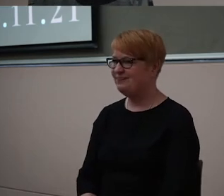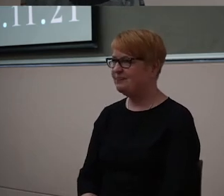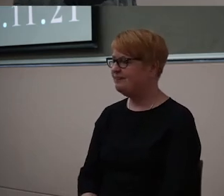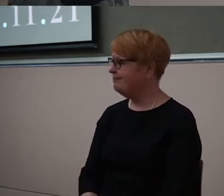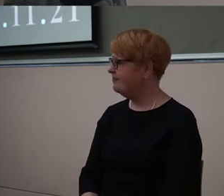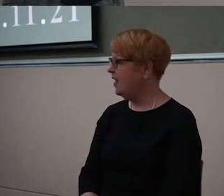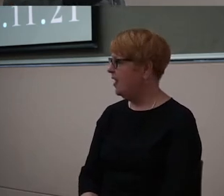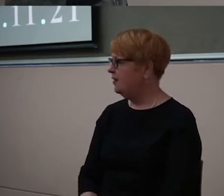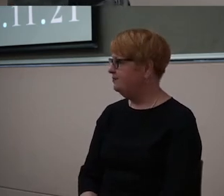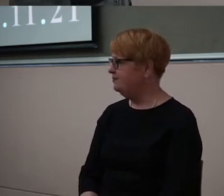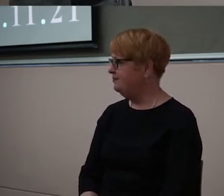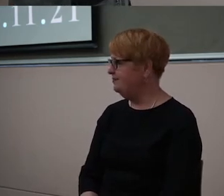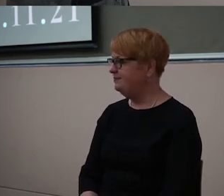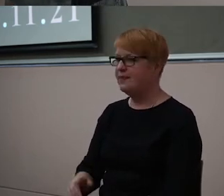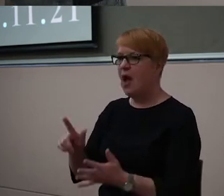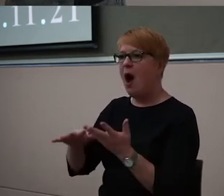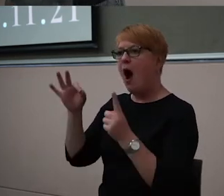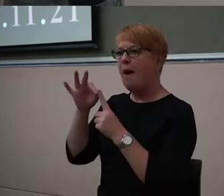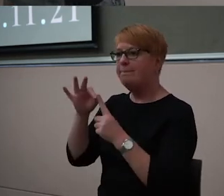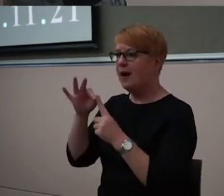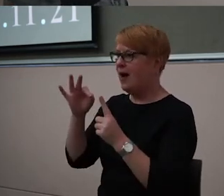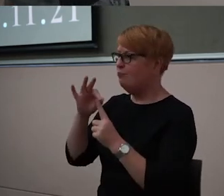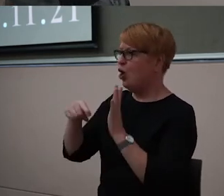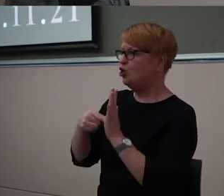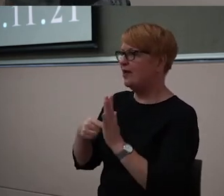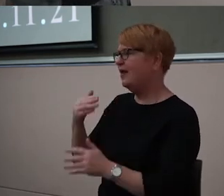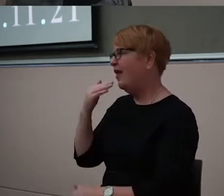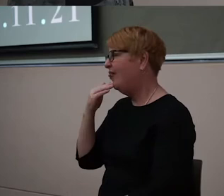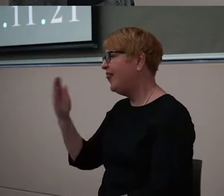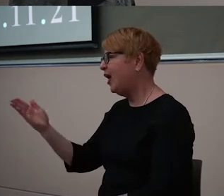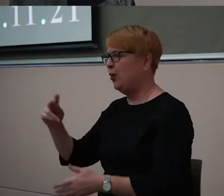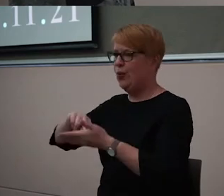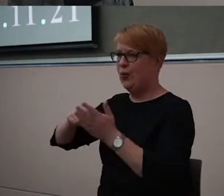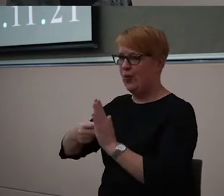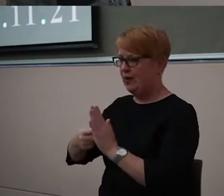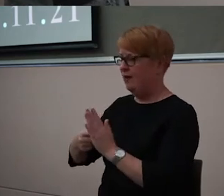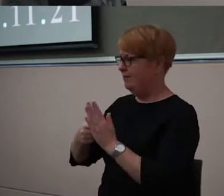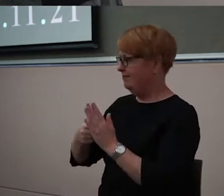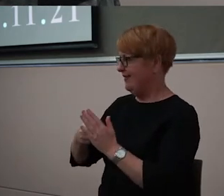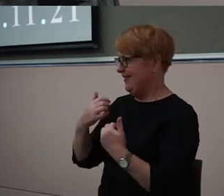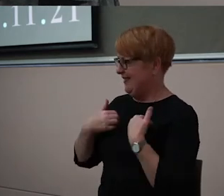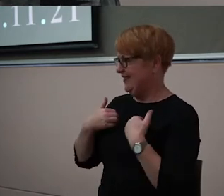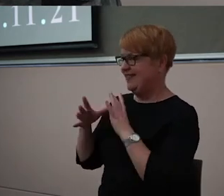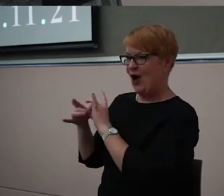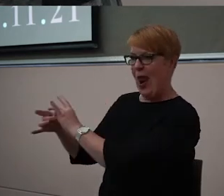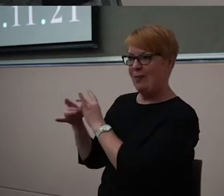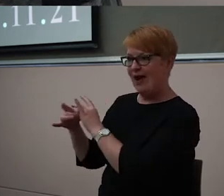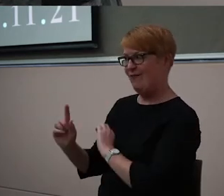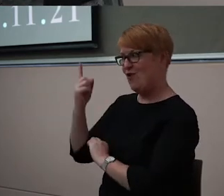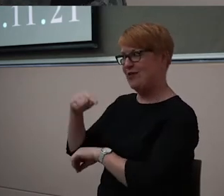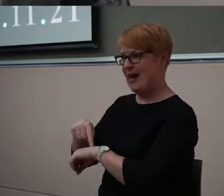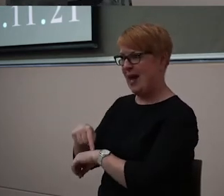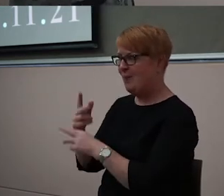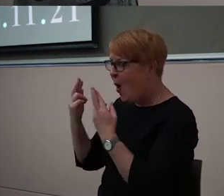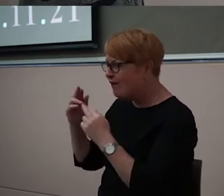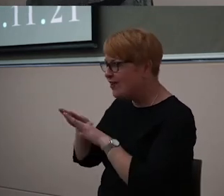to UP Projects for organising this event. We're delighted to be collaborating with them. I think it's the first time that we've worked together, but hopefully